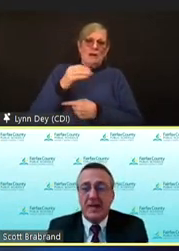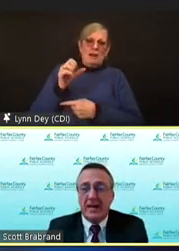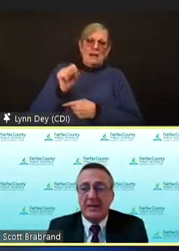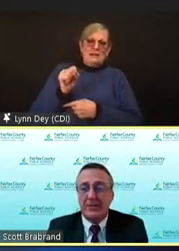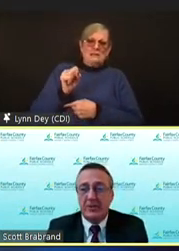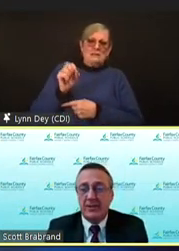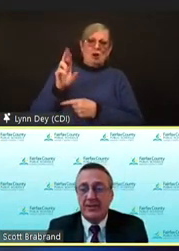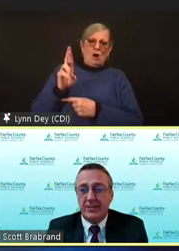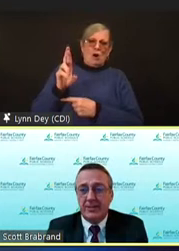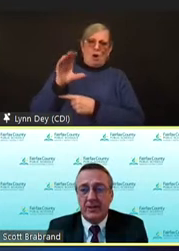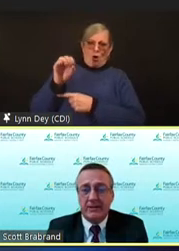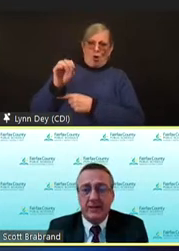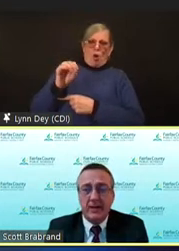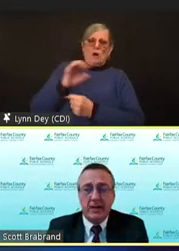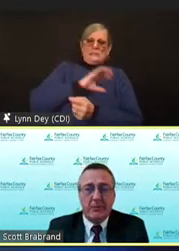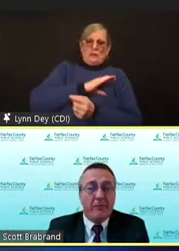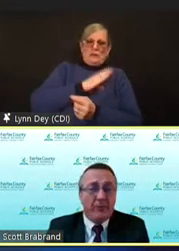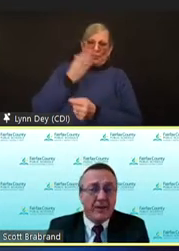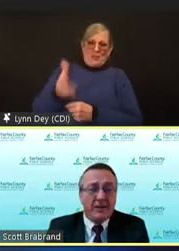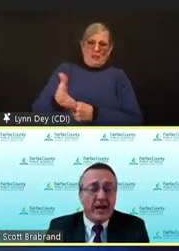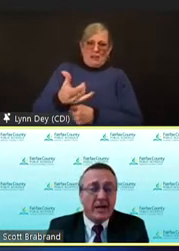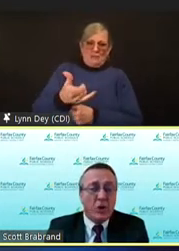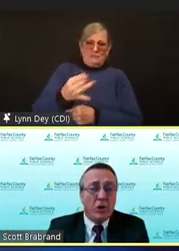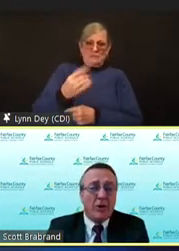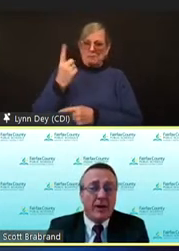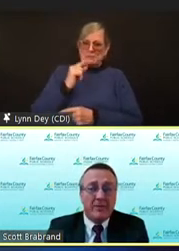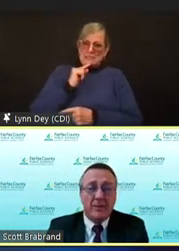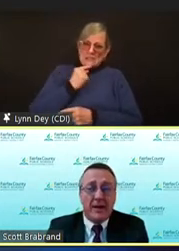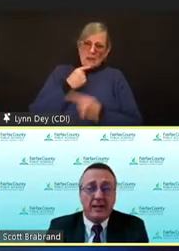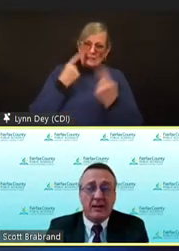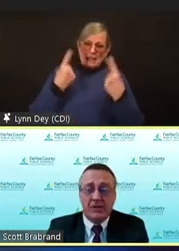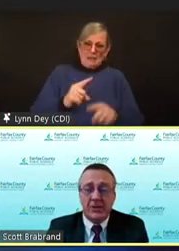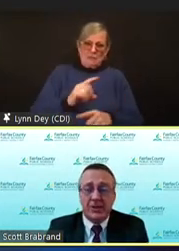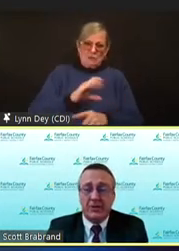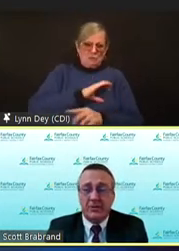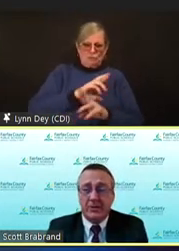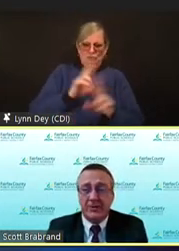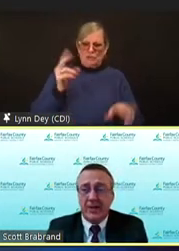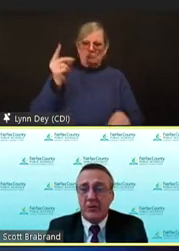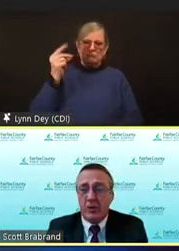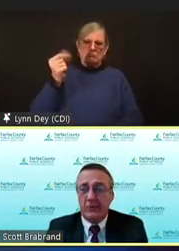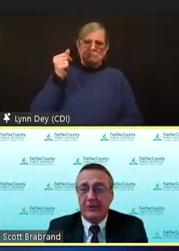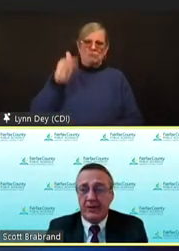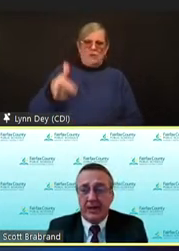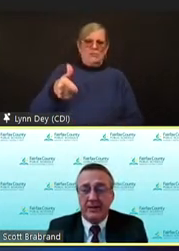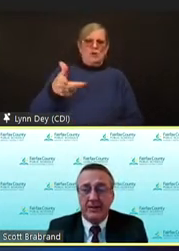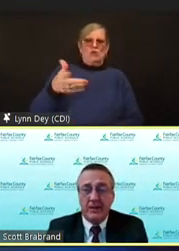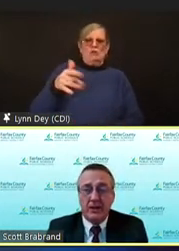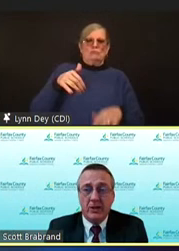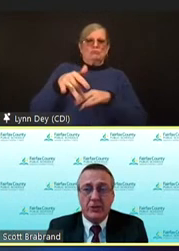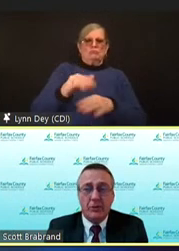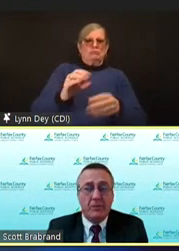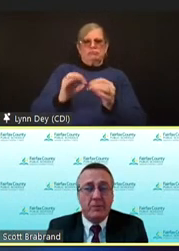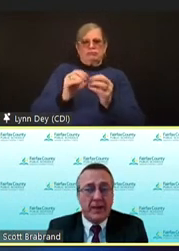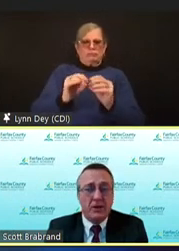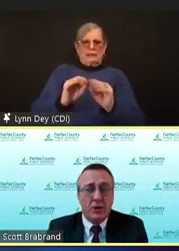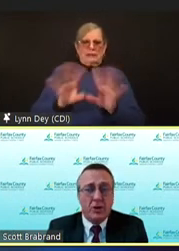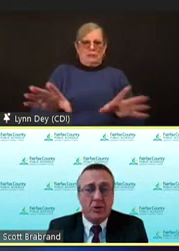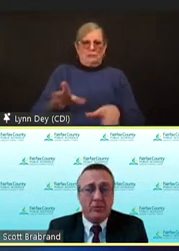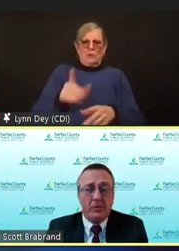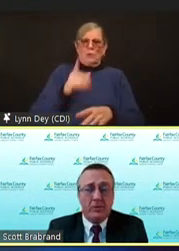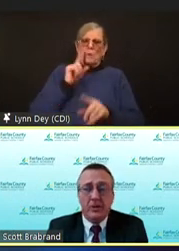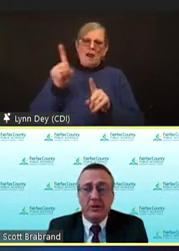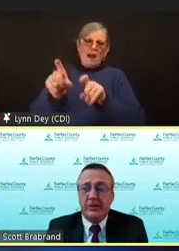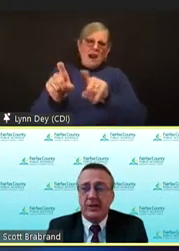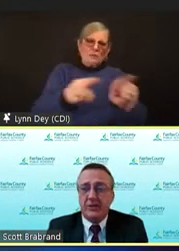there be a serious incident. But frankly, I call on everybody listening to this town hall tonight to remain